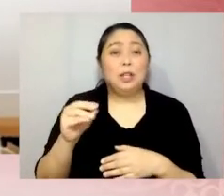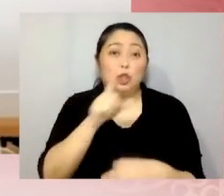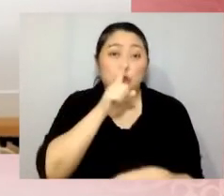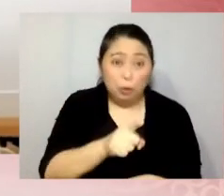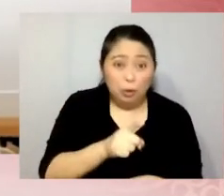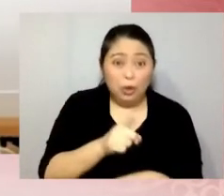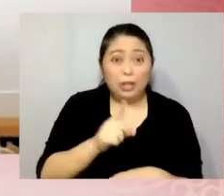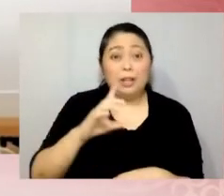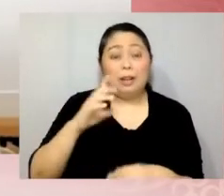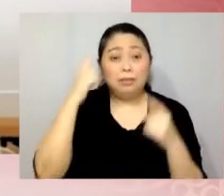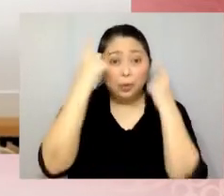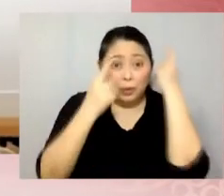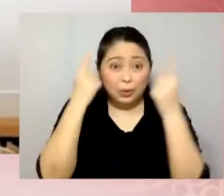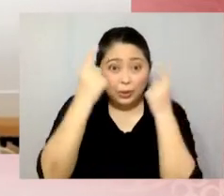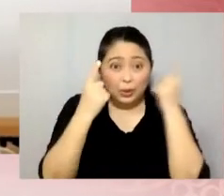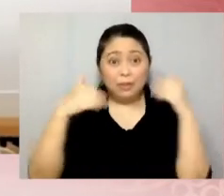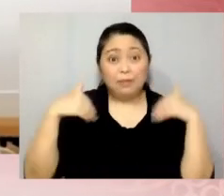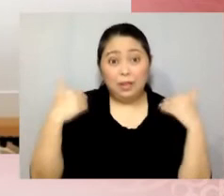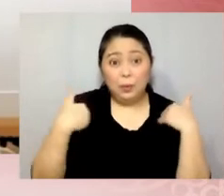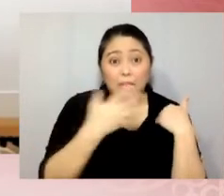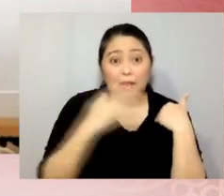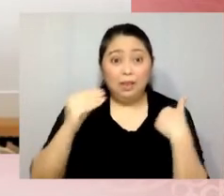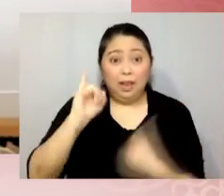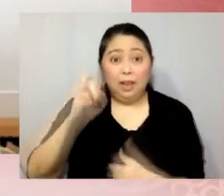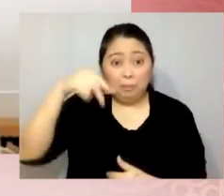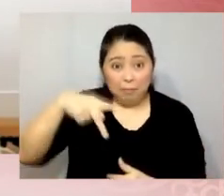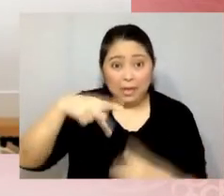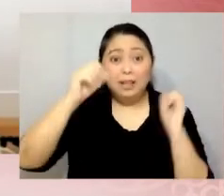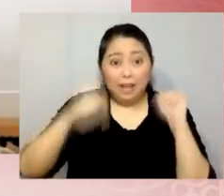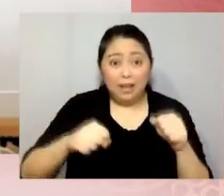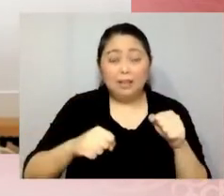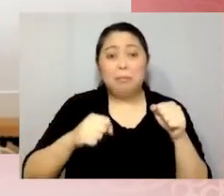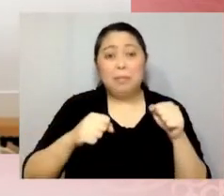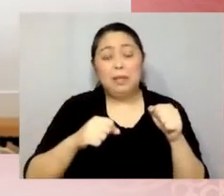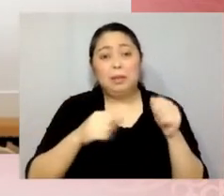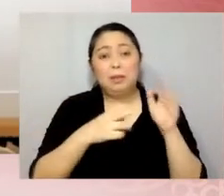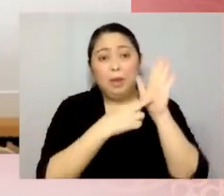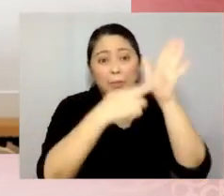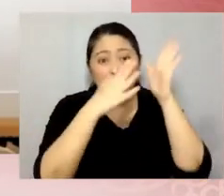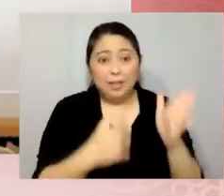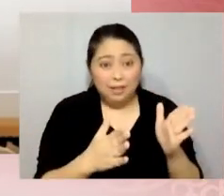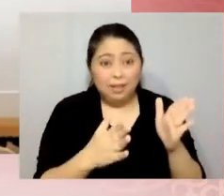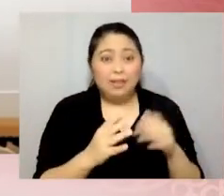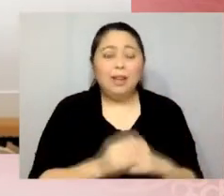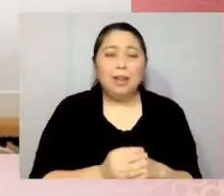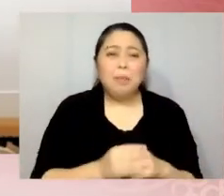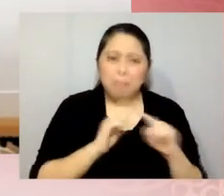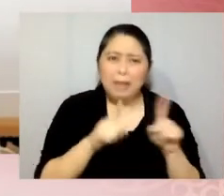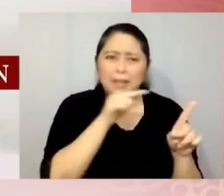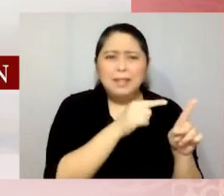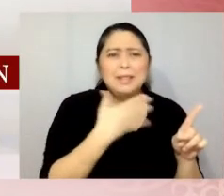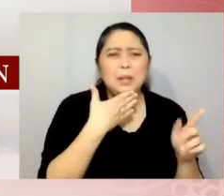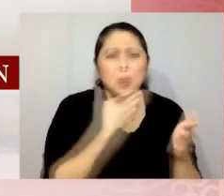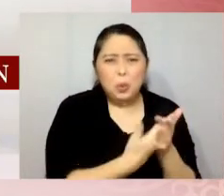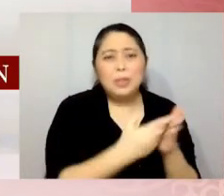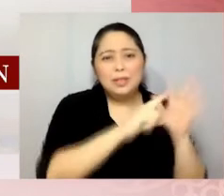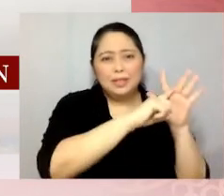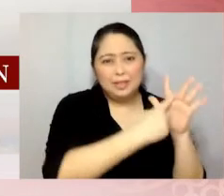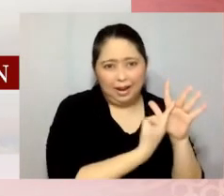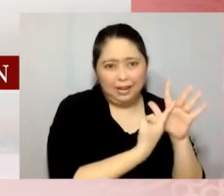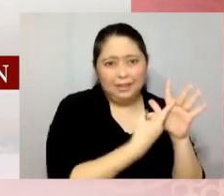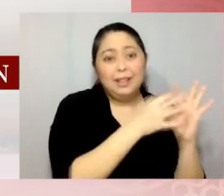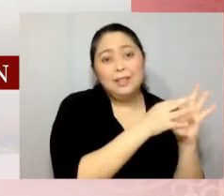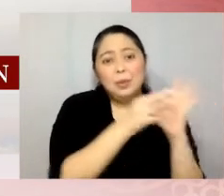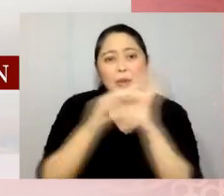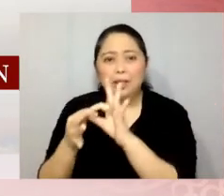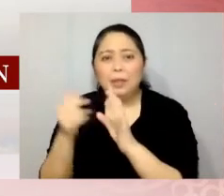represented, these BOL provisions are promising, especially when complemented with other reforms. So what are these other reforms? Well,